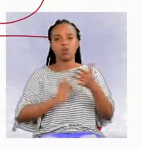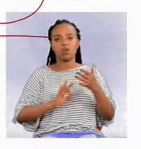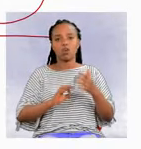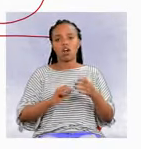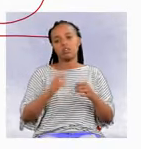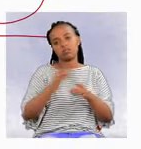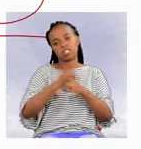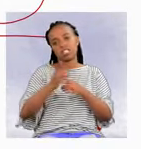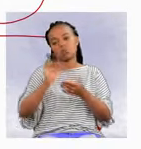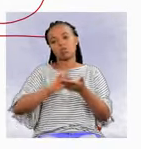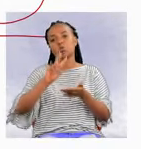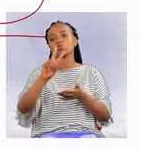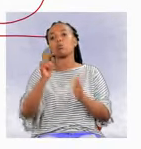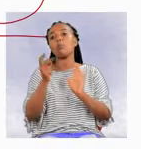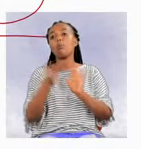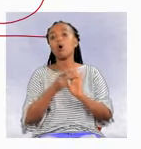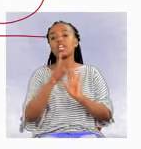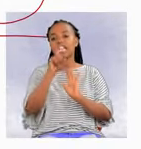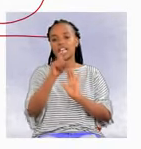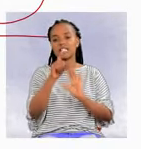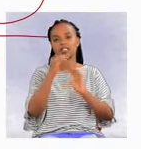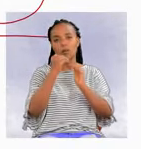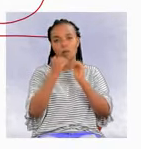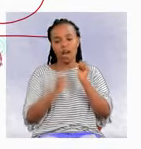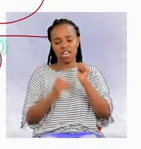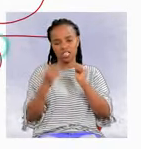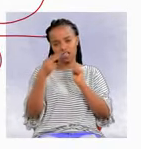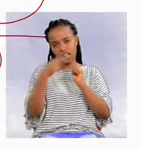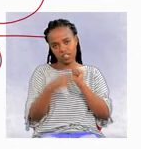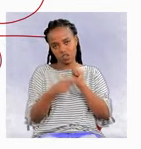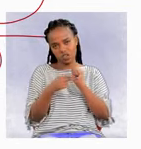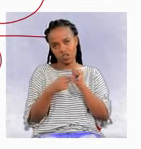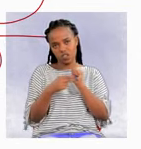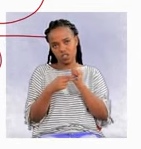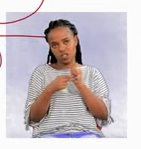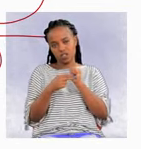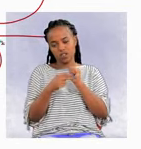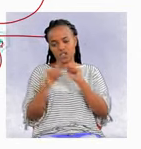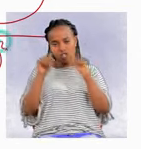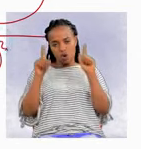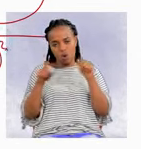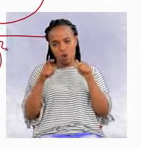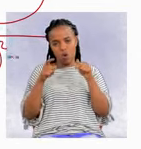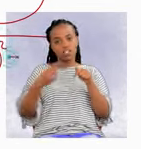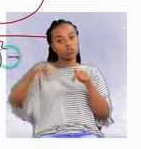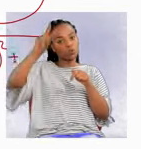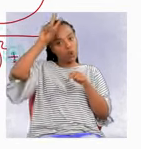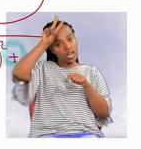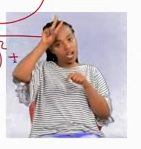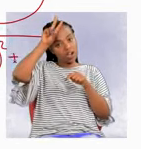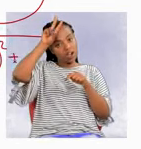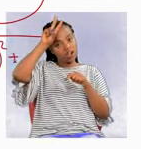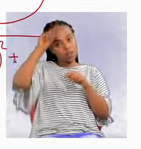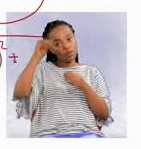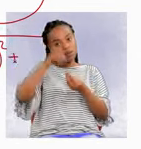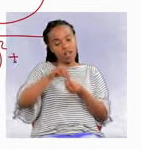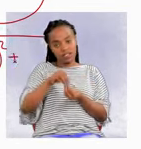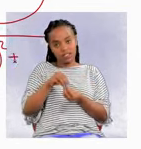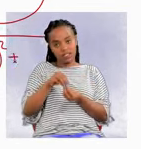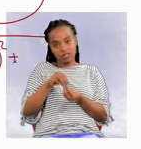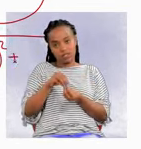2 points, x minus h the whole squared